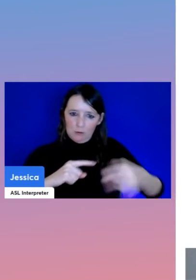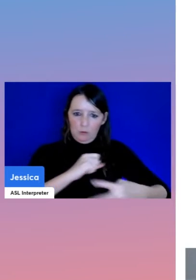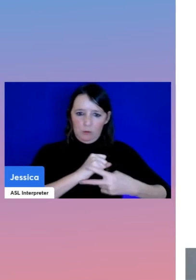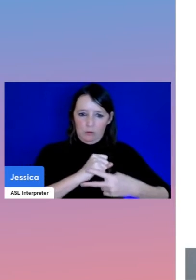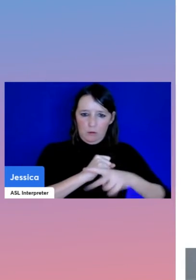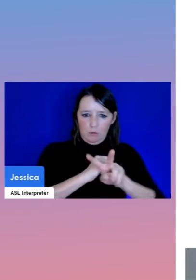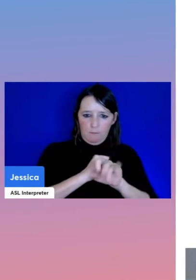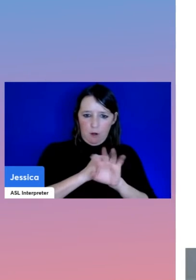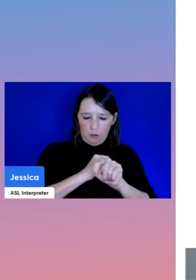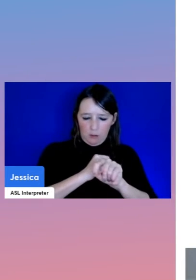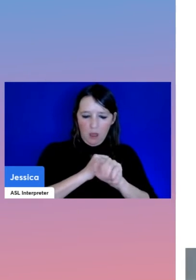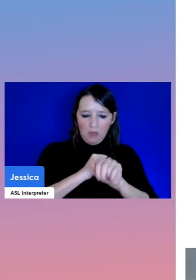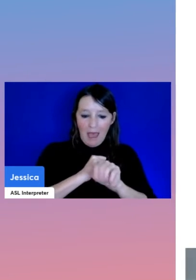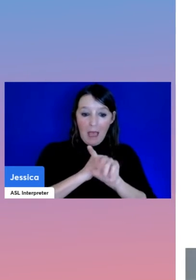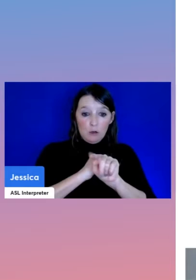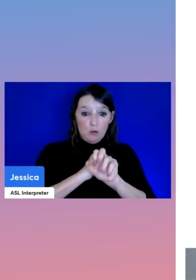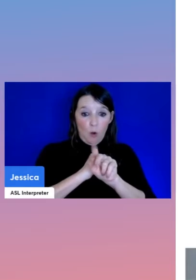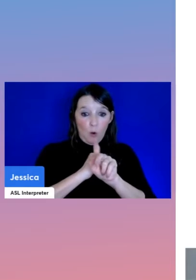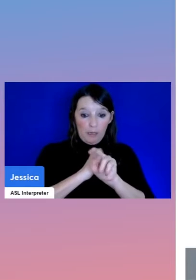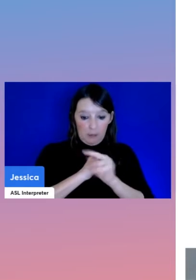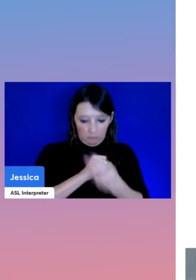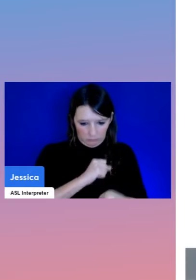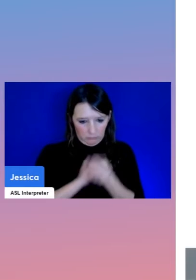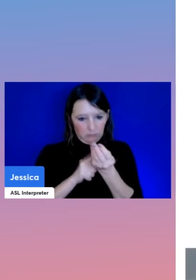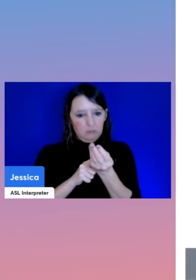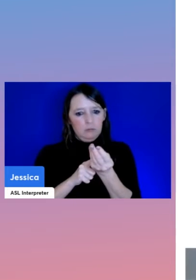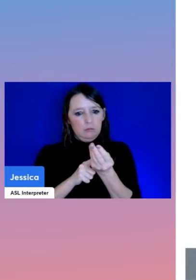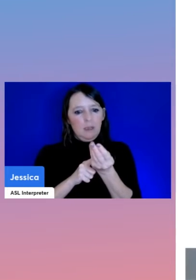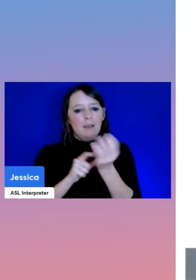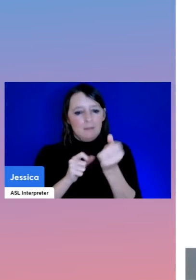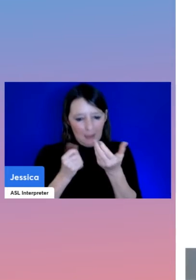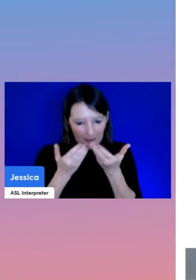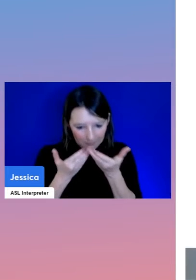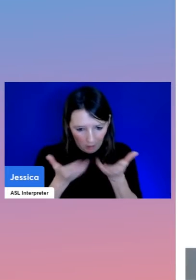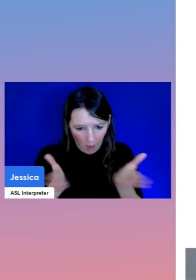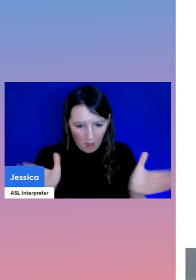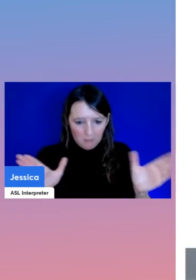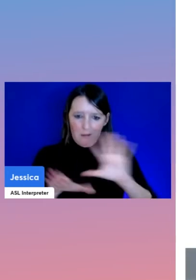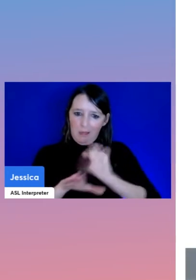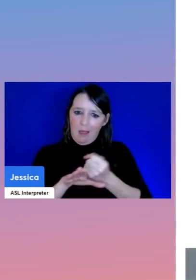token to unseal itself automatically.